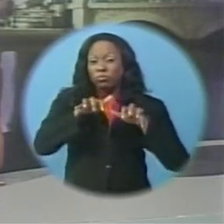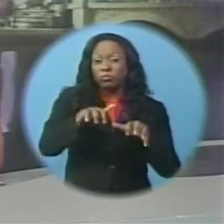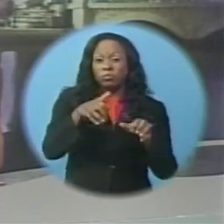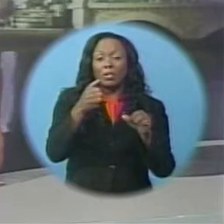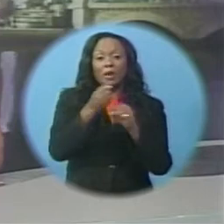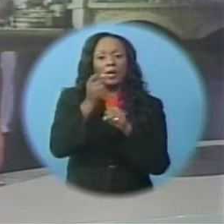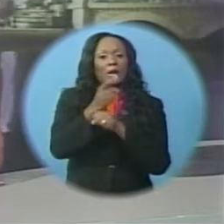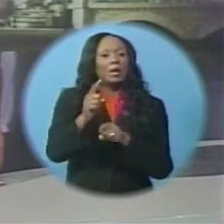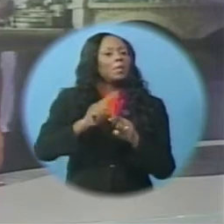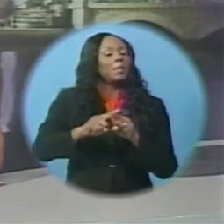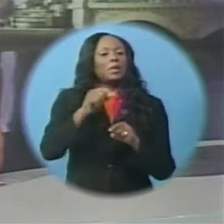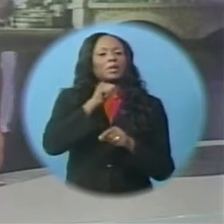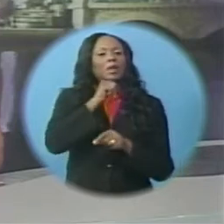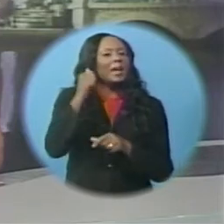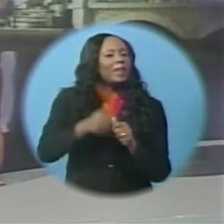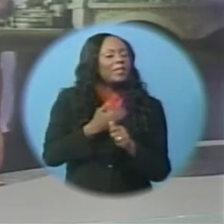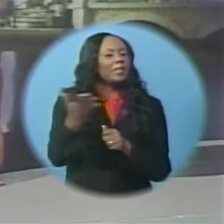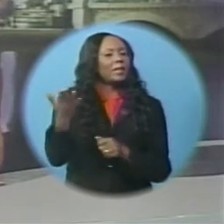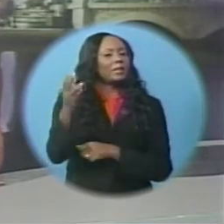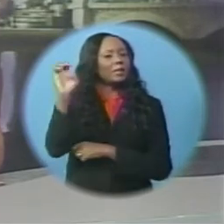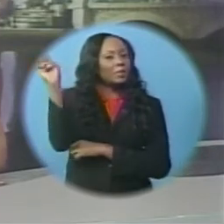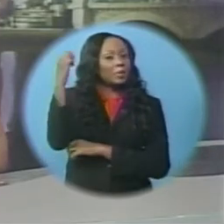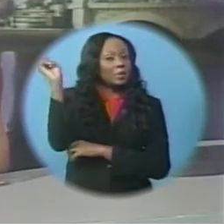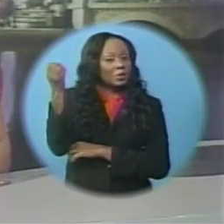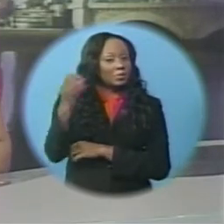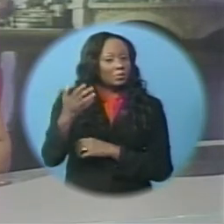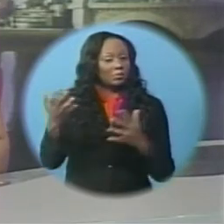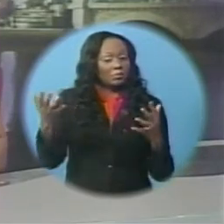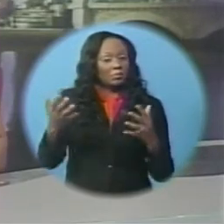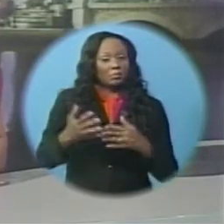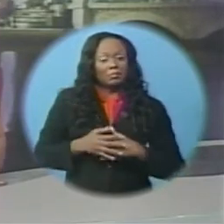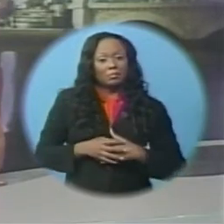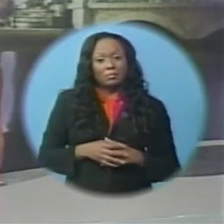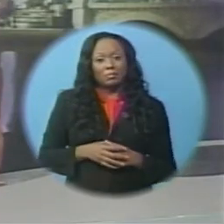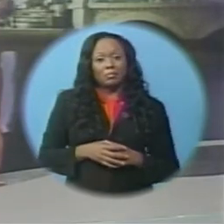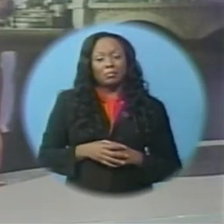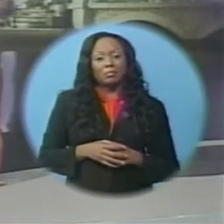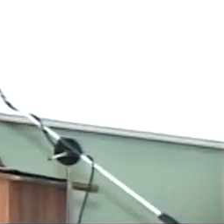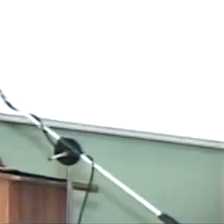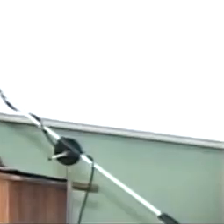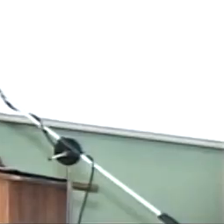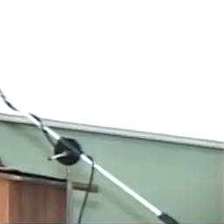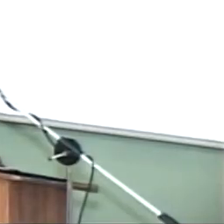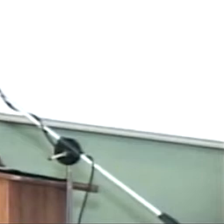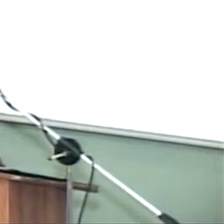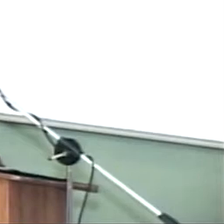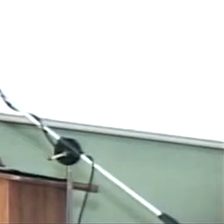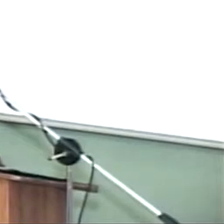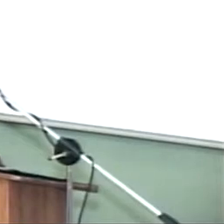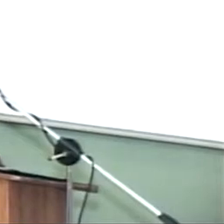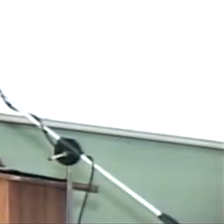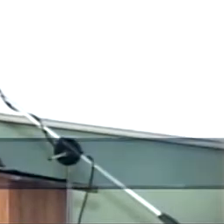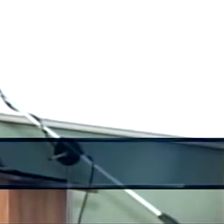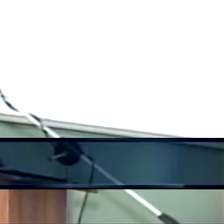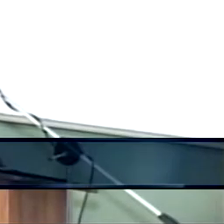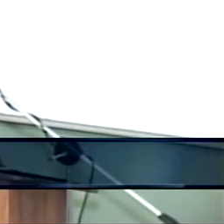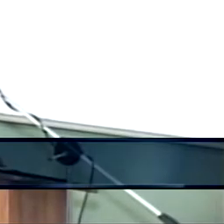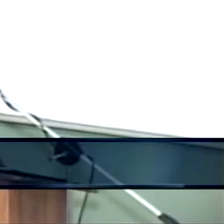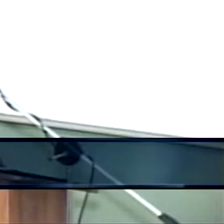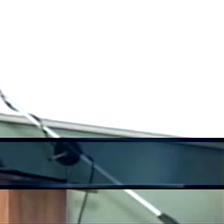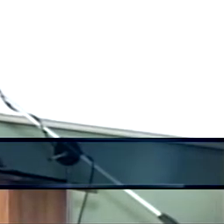but believes not every case is an emergency. One of the challenges is that